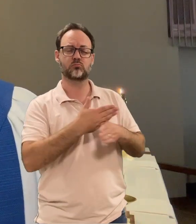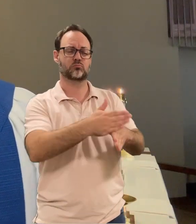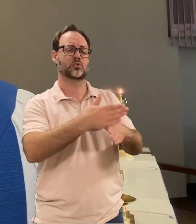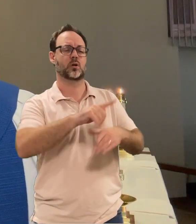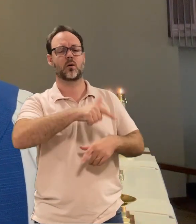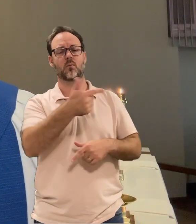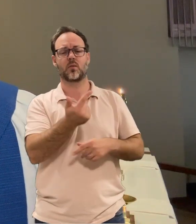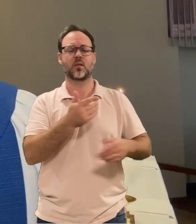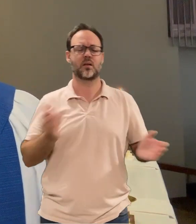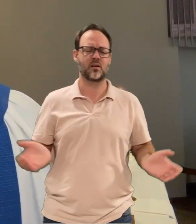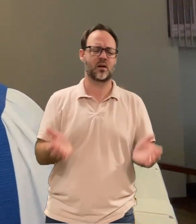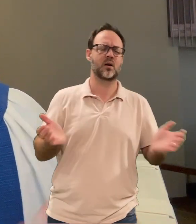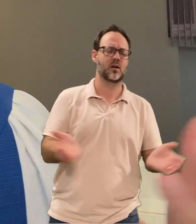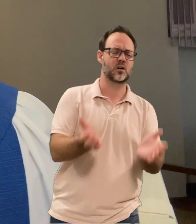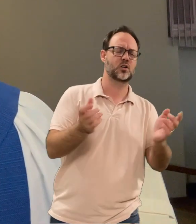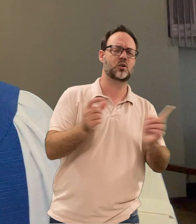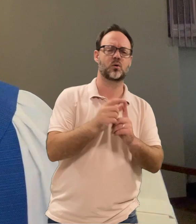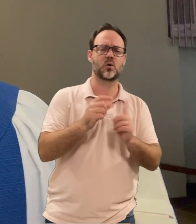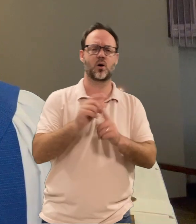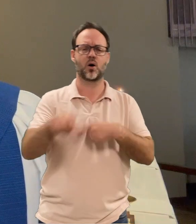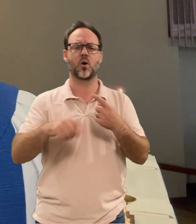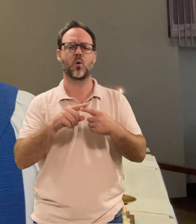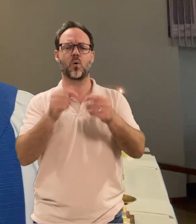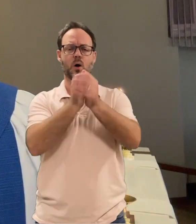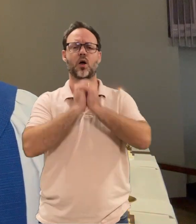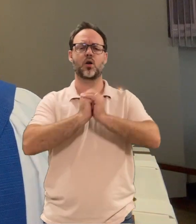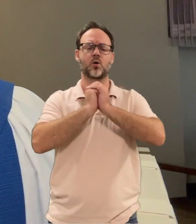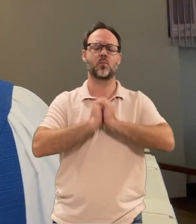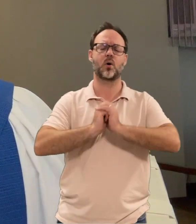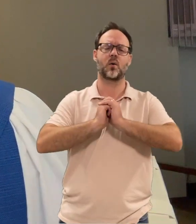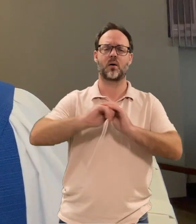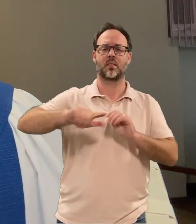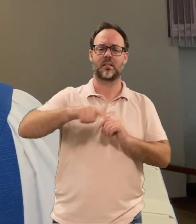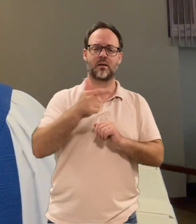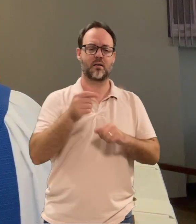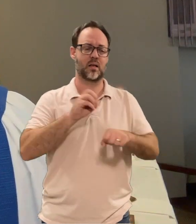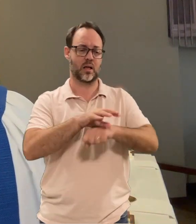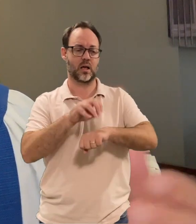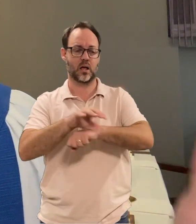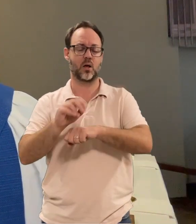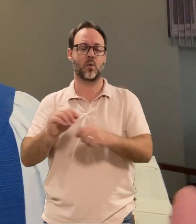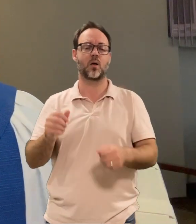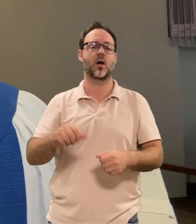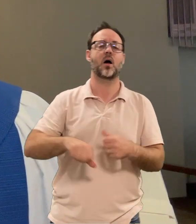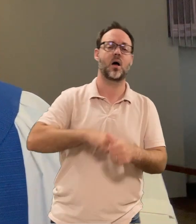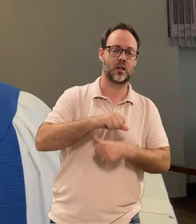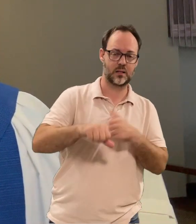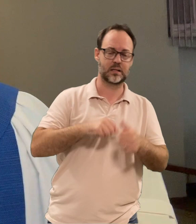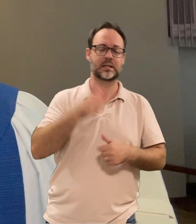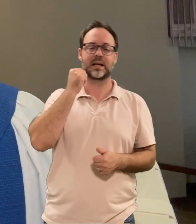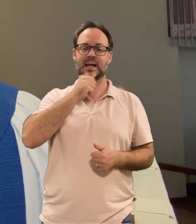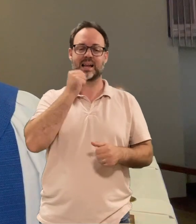to others, in your encouraging words, when you pray with others, in your counsel to